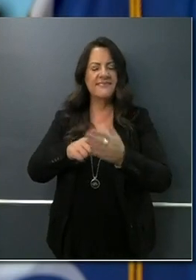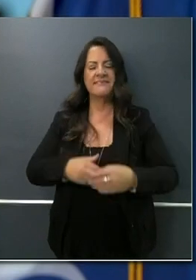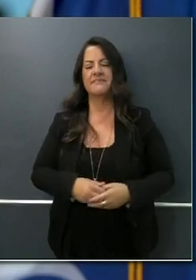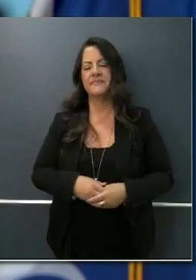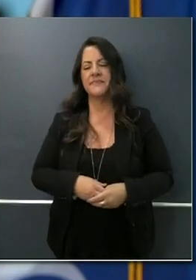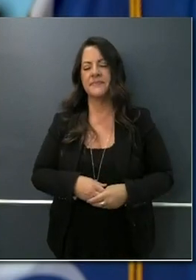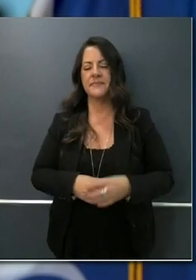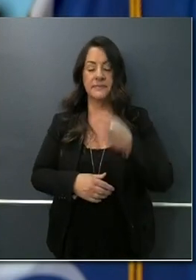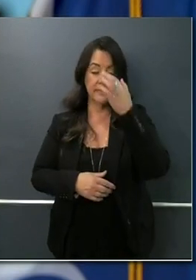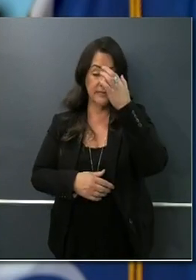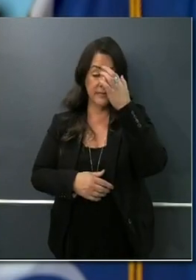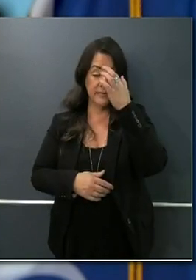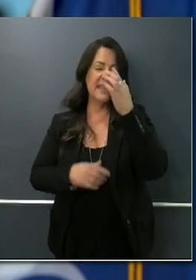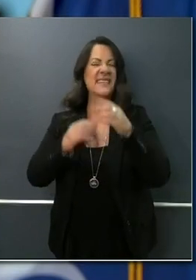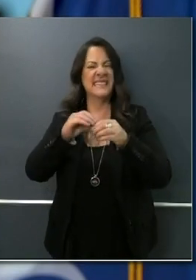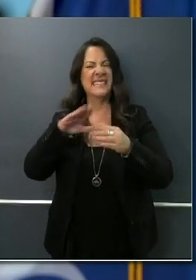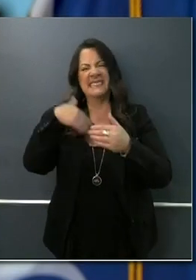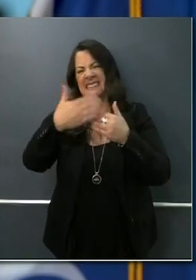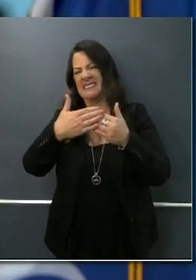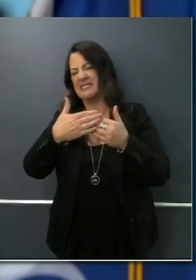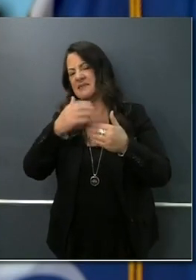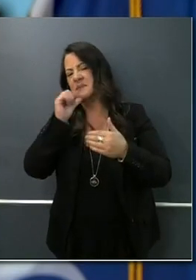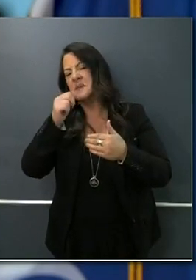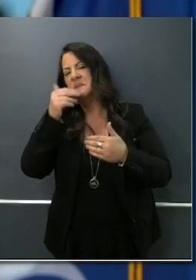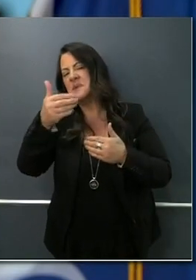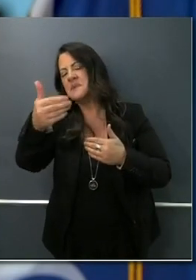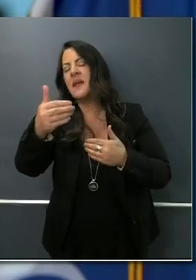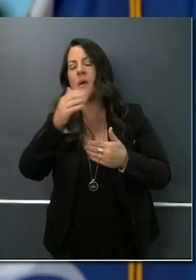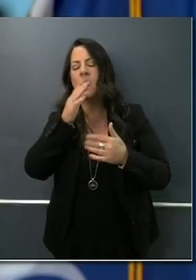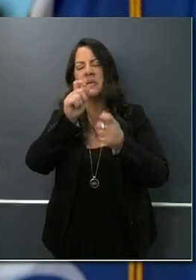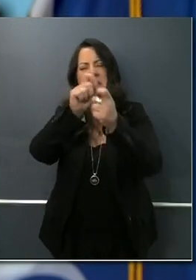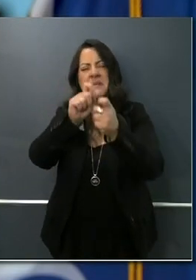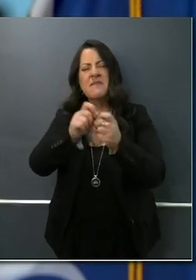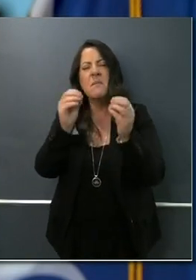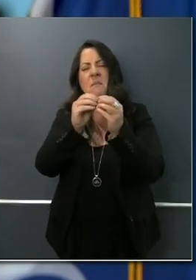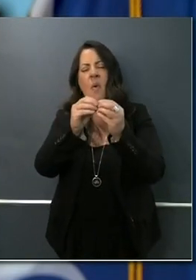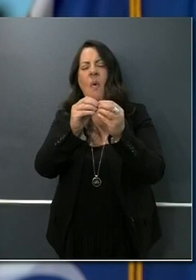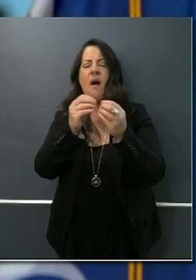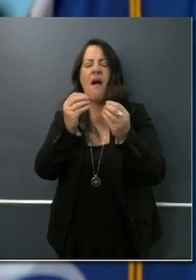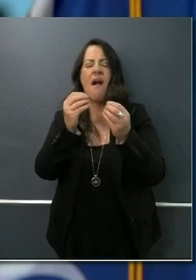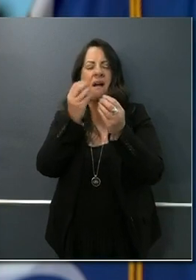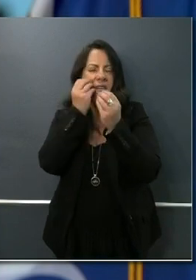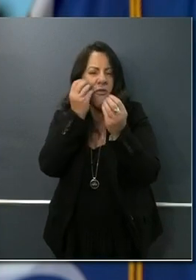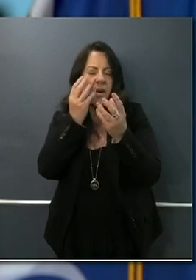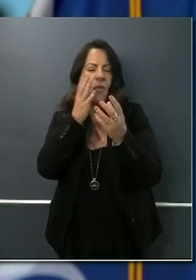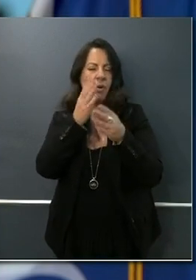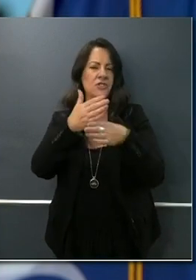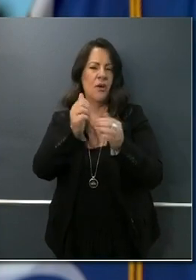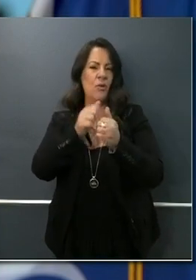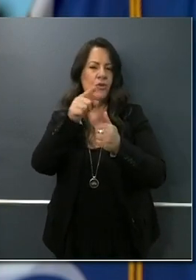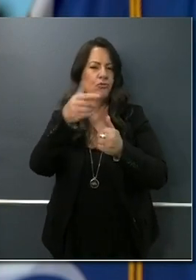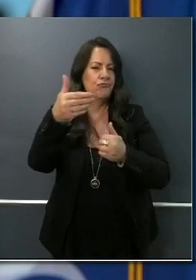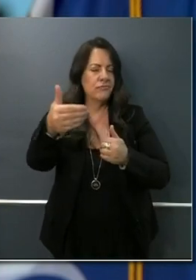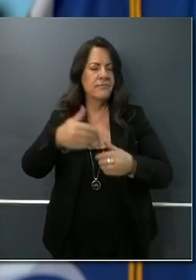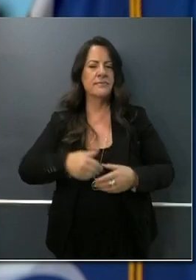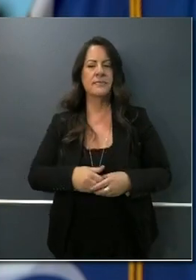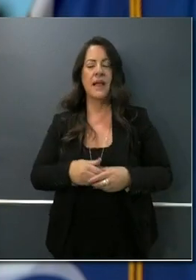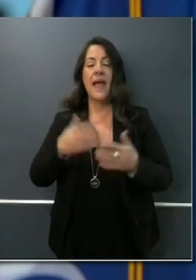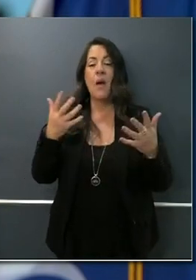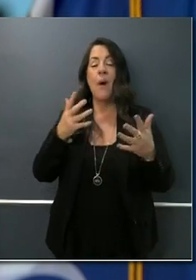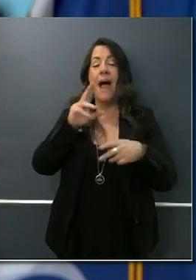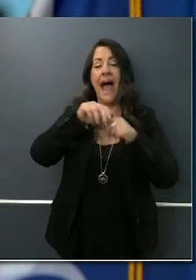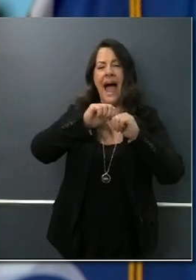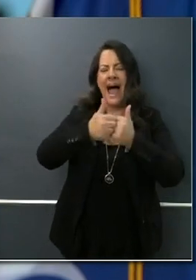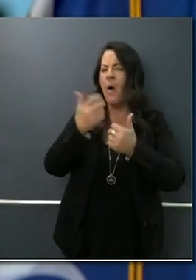so no, in the next day or two, we'll be even more specific, including the answer to your question on what the tech platform.